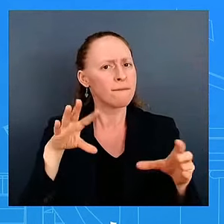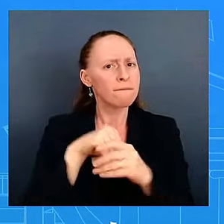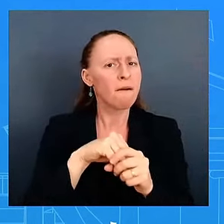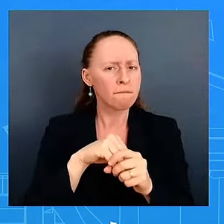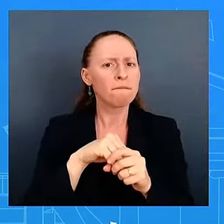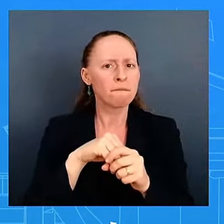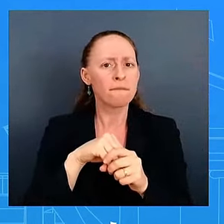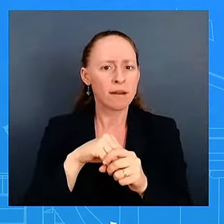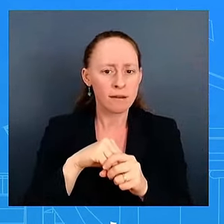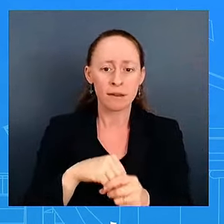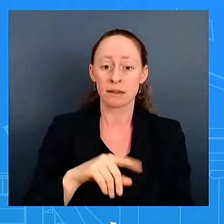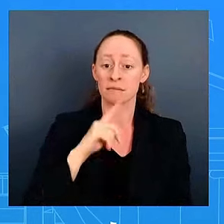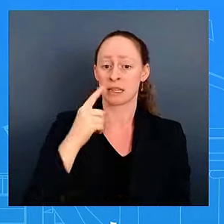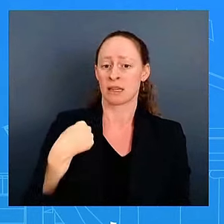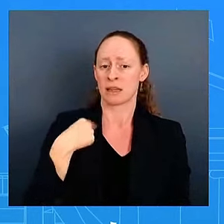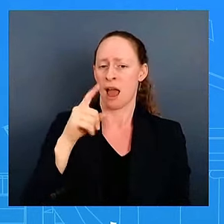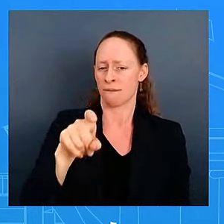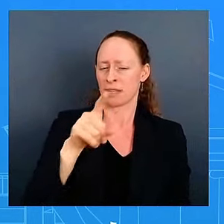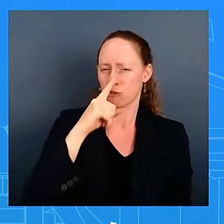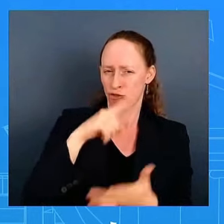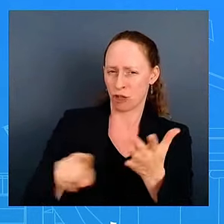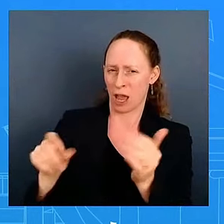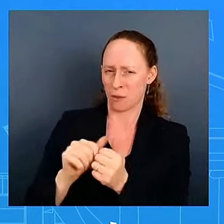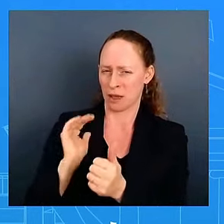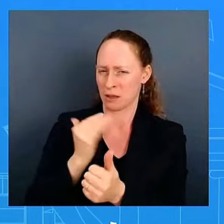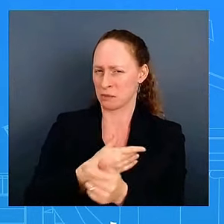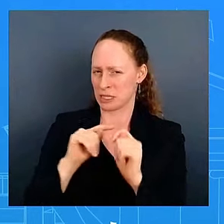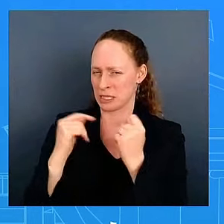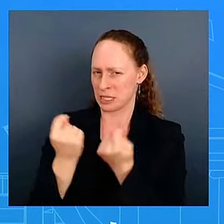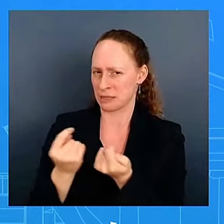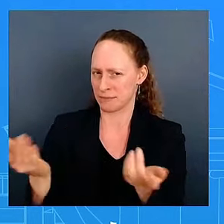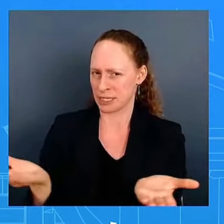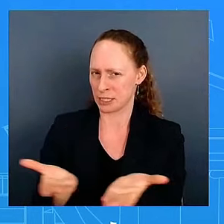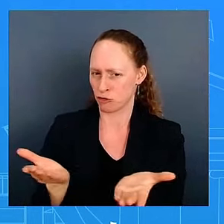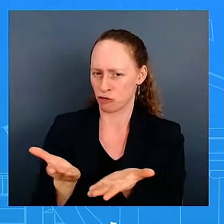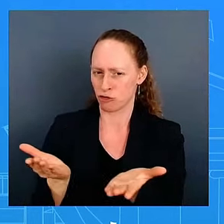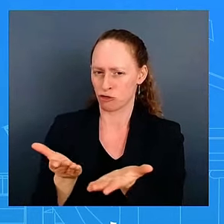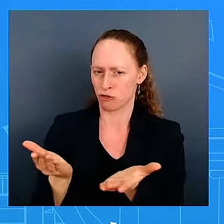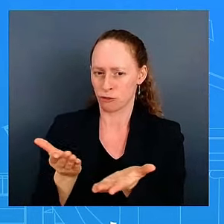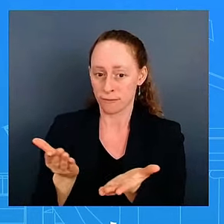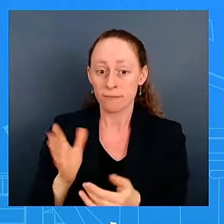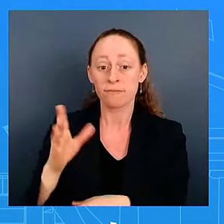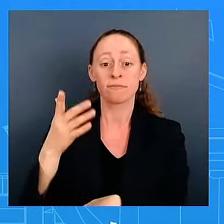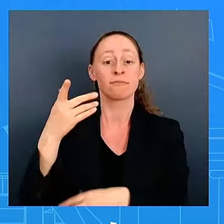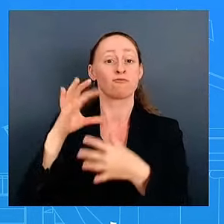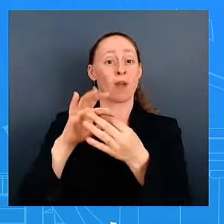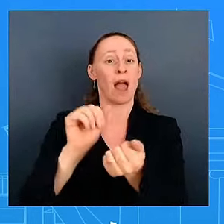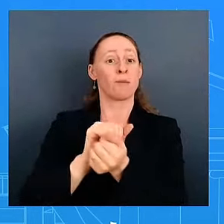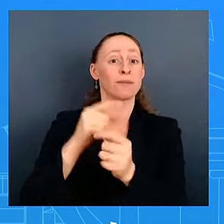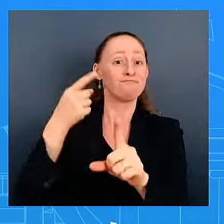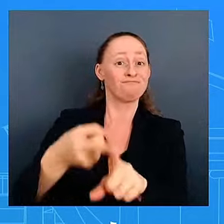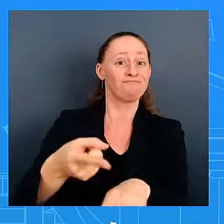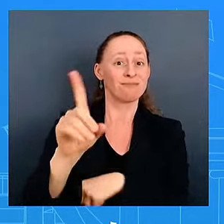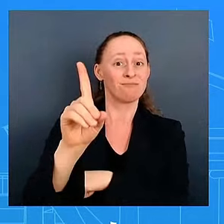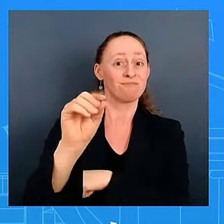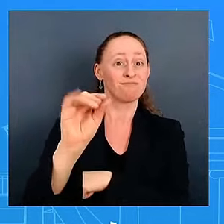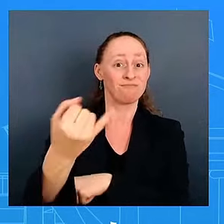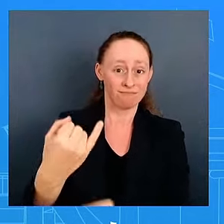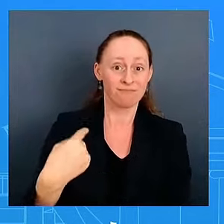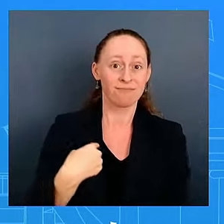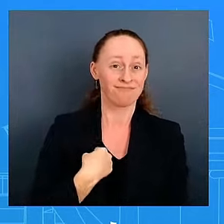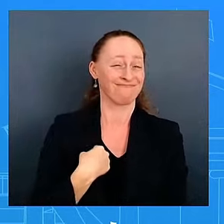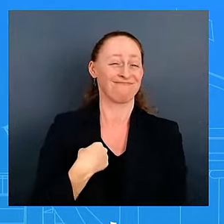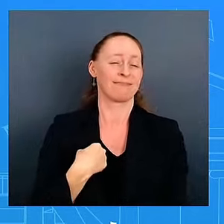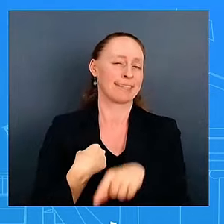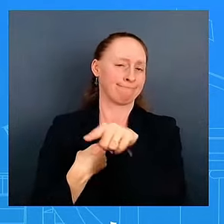with our team here, and obviously whatever's related to the Department of Justice in that statement, I would refer you to them. Okay. Yeah, that's